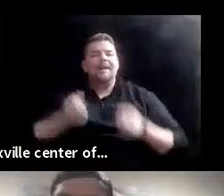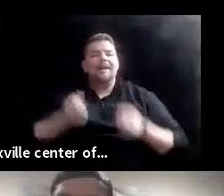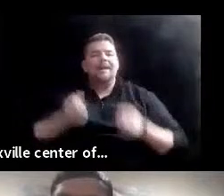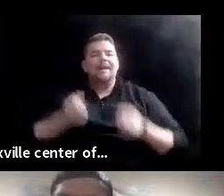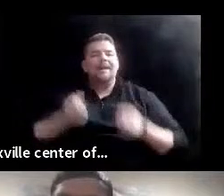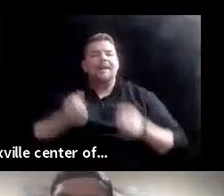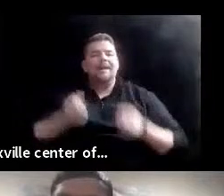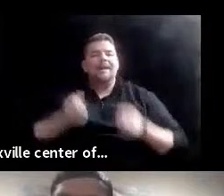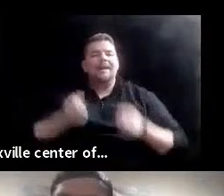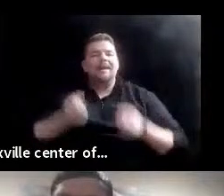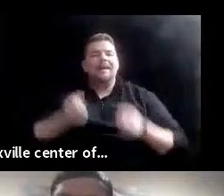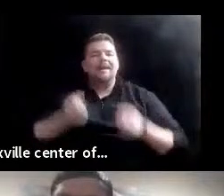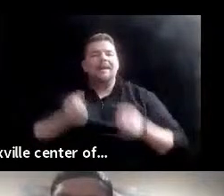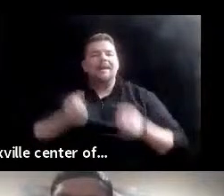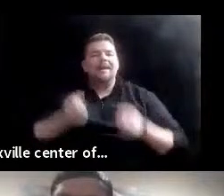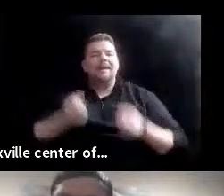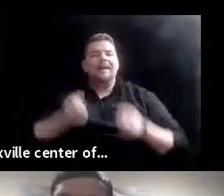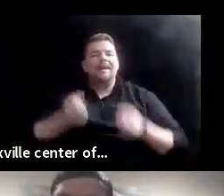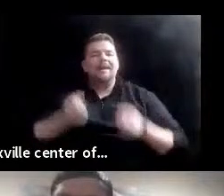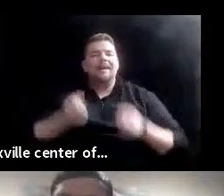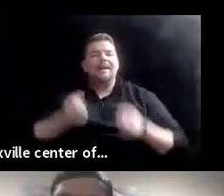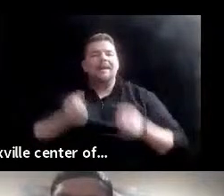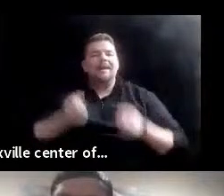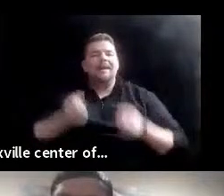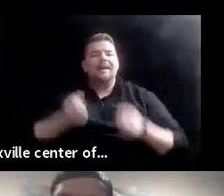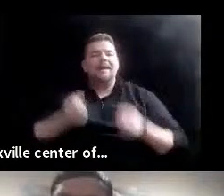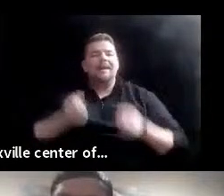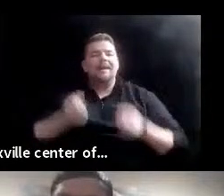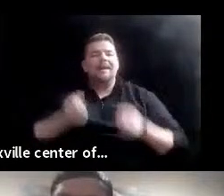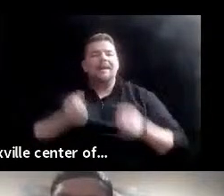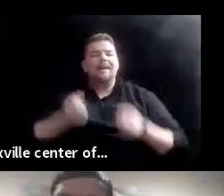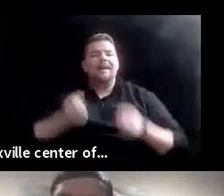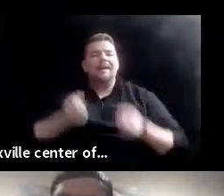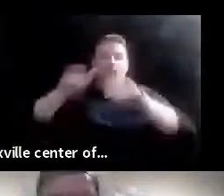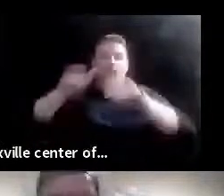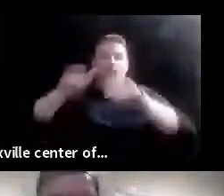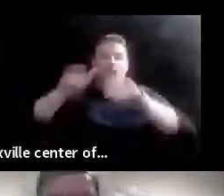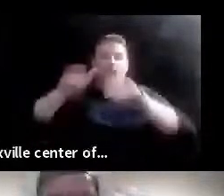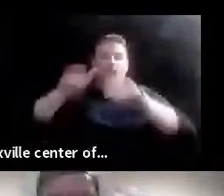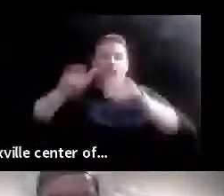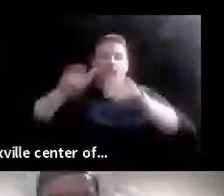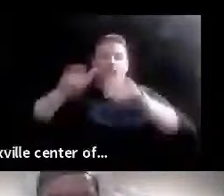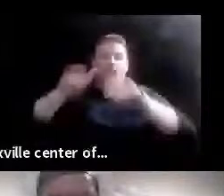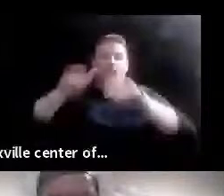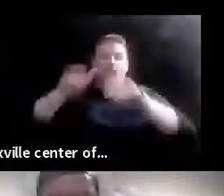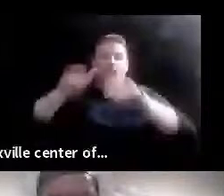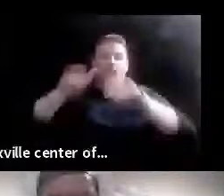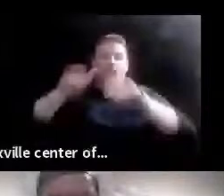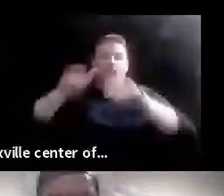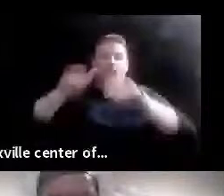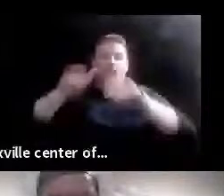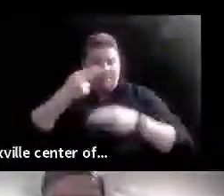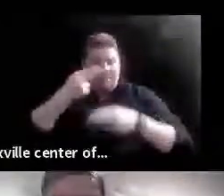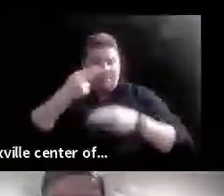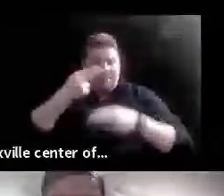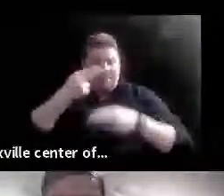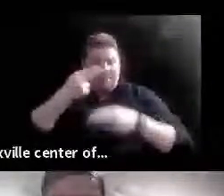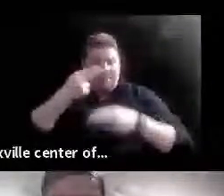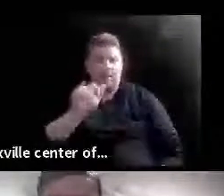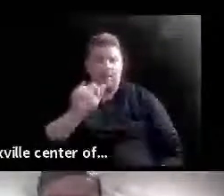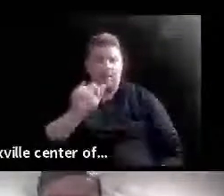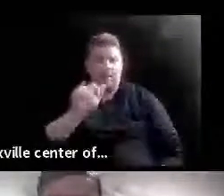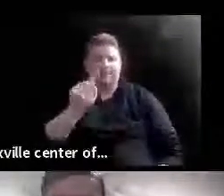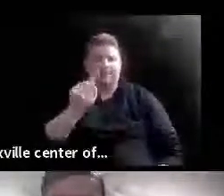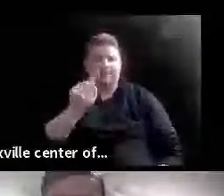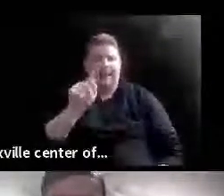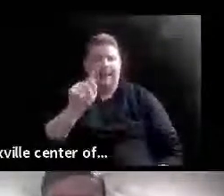patients that are in our emergency to get it upstairs and how long they're having to wait. We look at whether hospitals have had to go on something called critical status